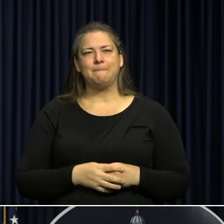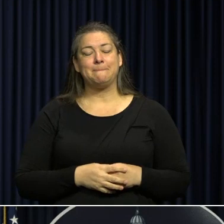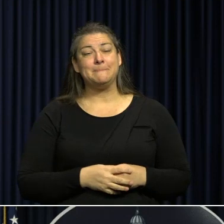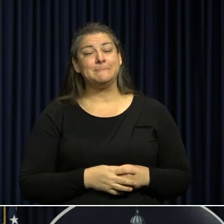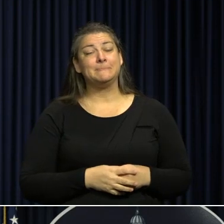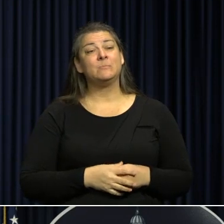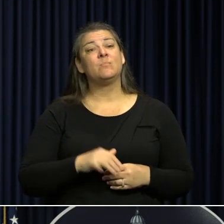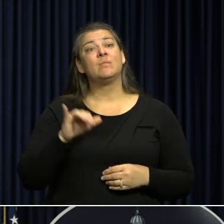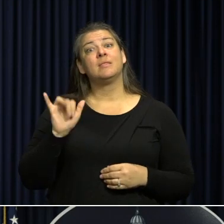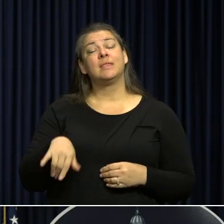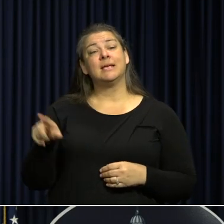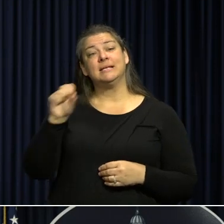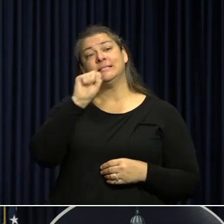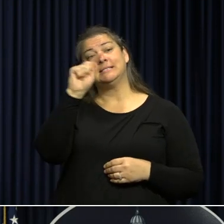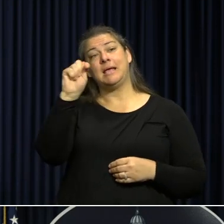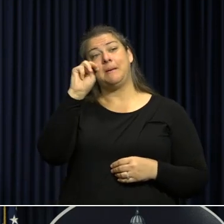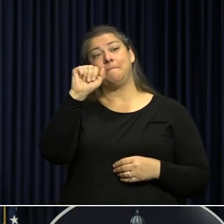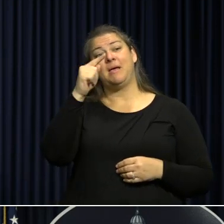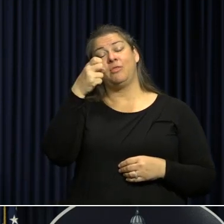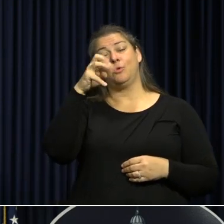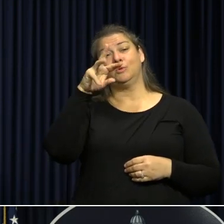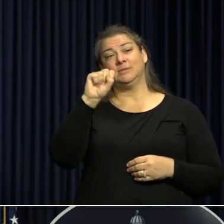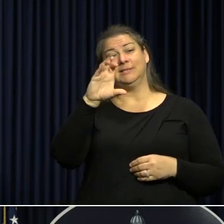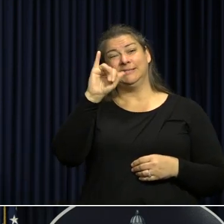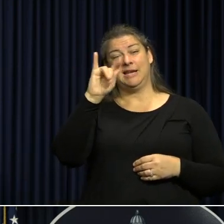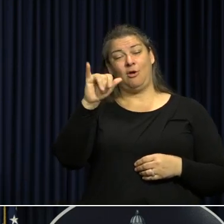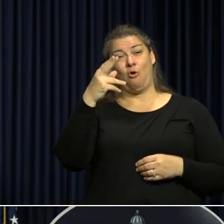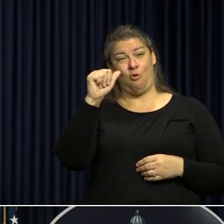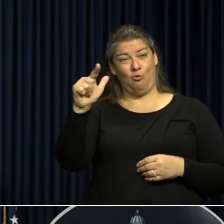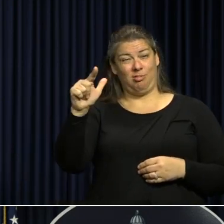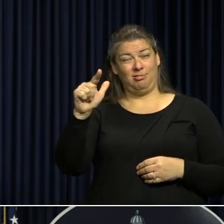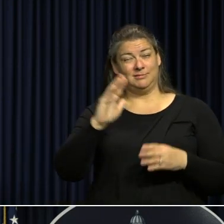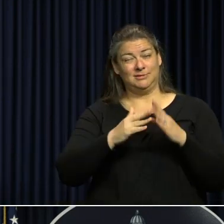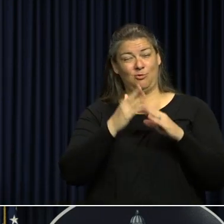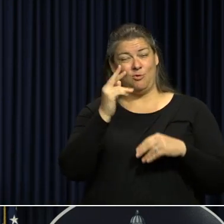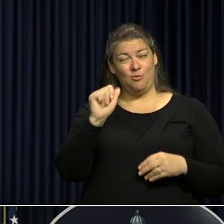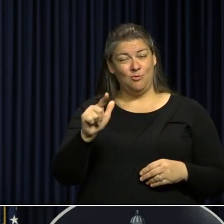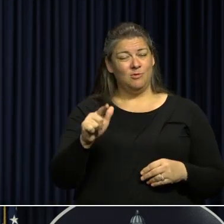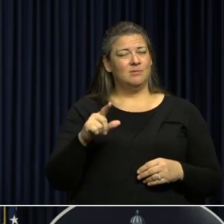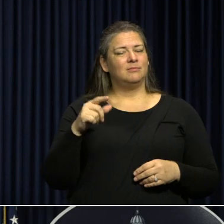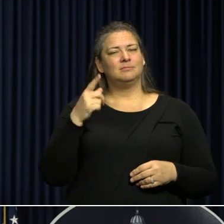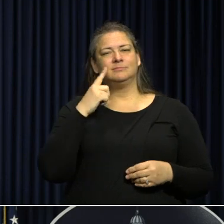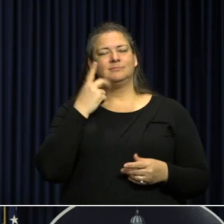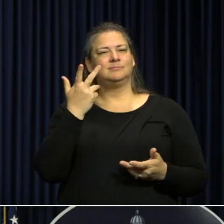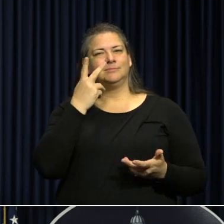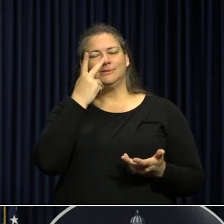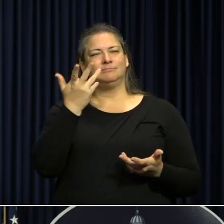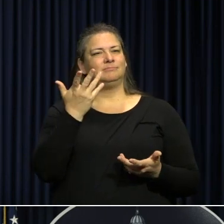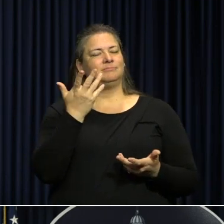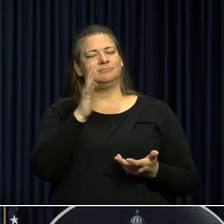And here's the St. Matthews City Hall. Again, it's all over,